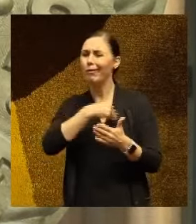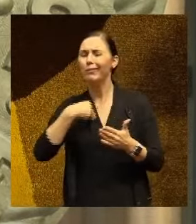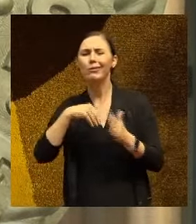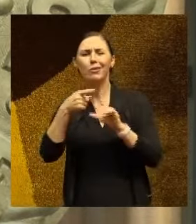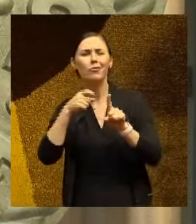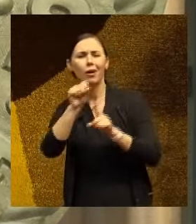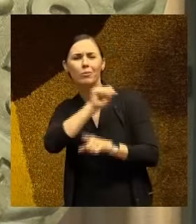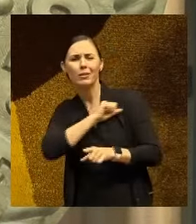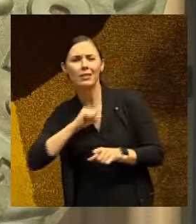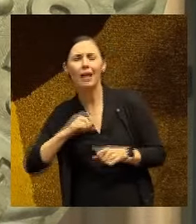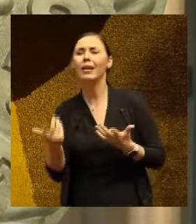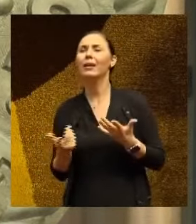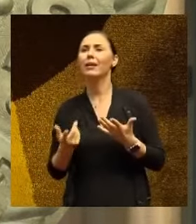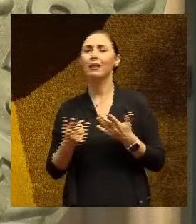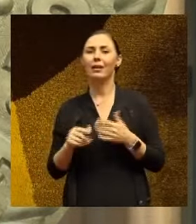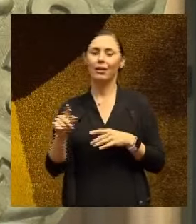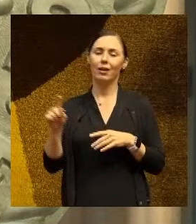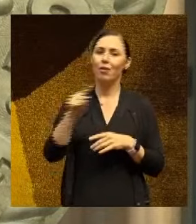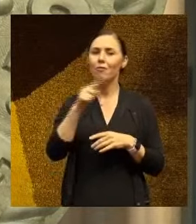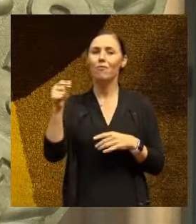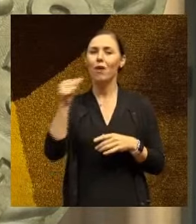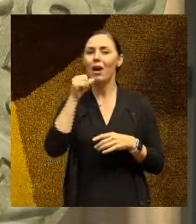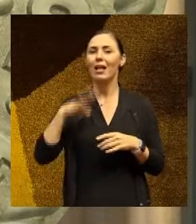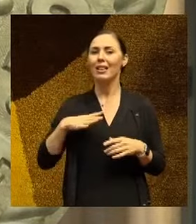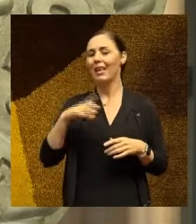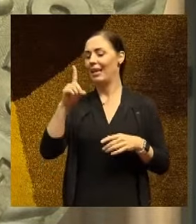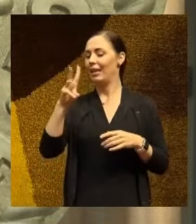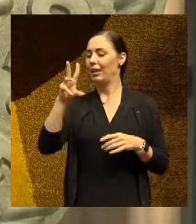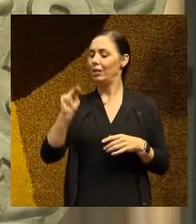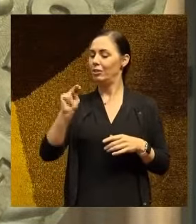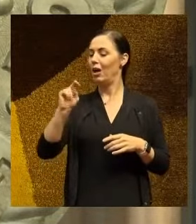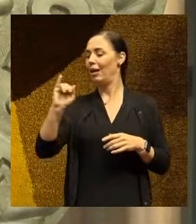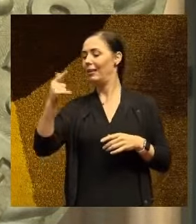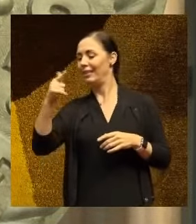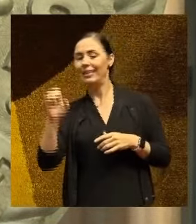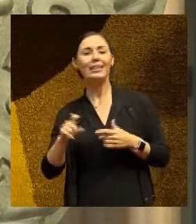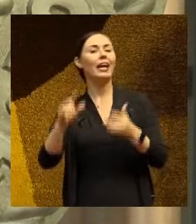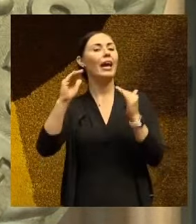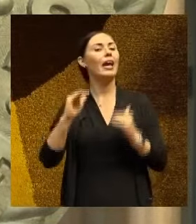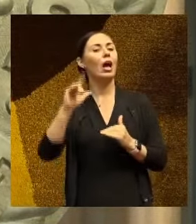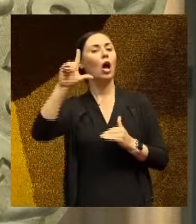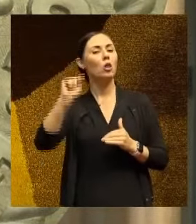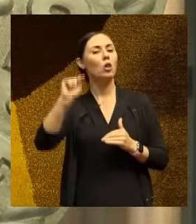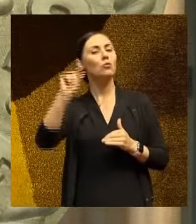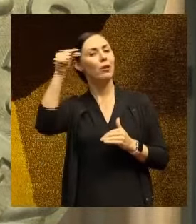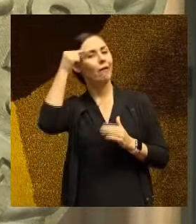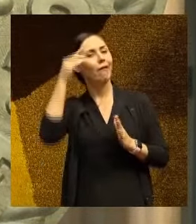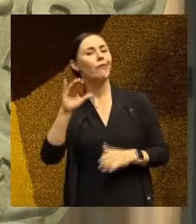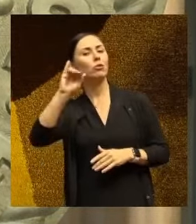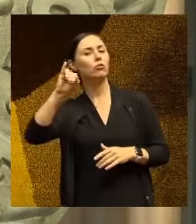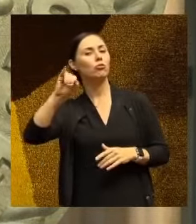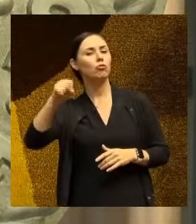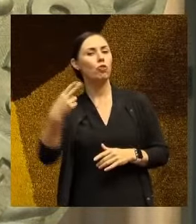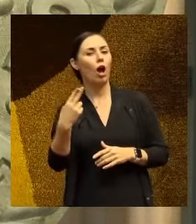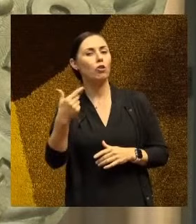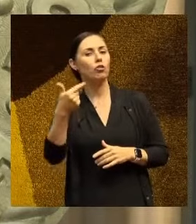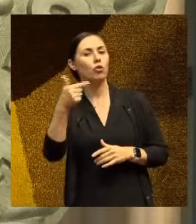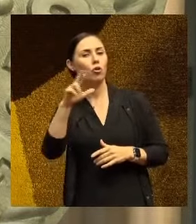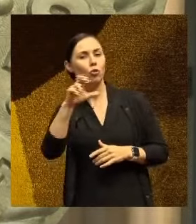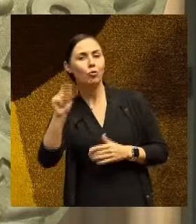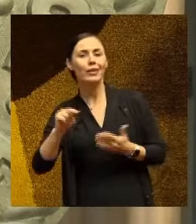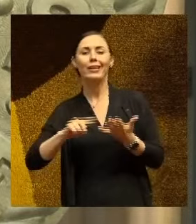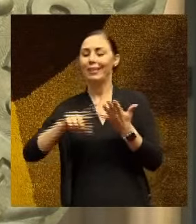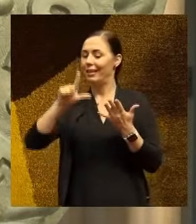Dawn Amano Ige, Lieutenant Governor Josh Green, Dr. Libby Char, and all the members of my